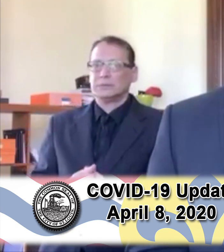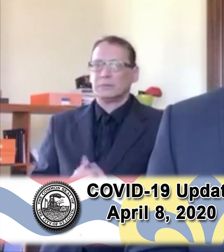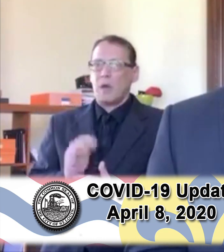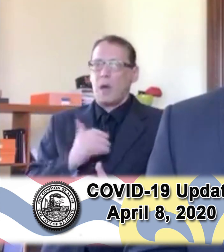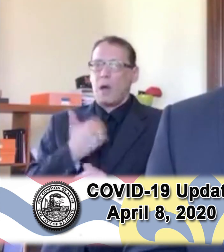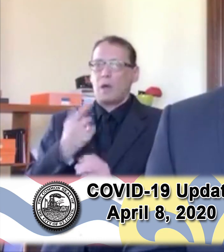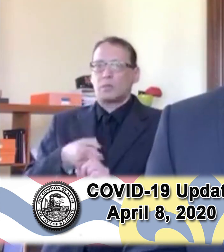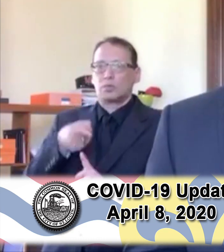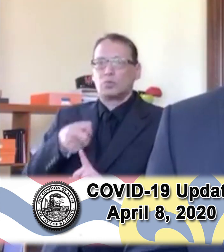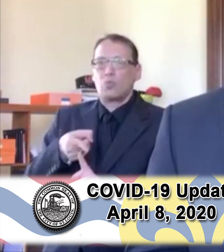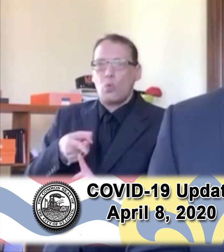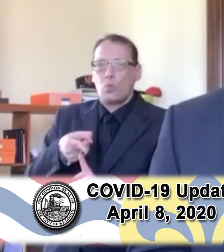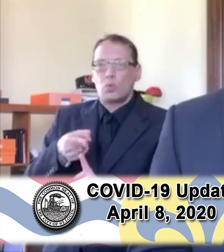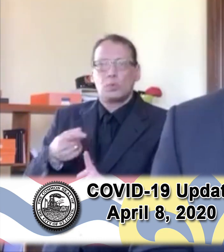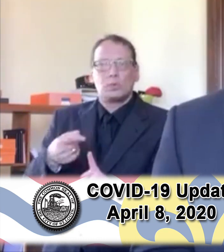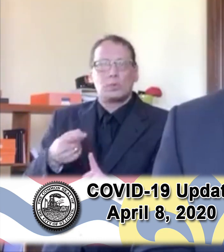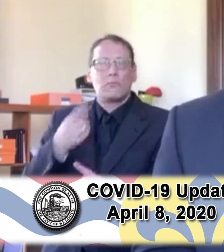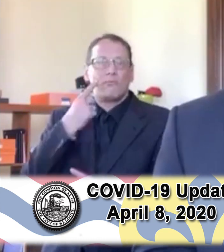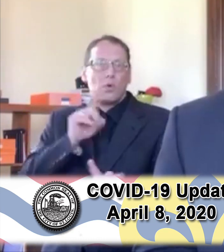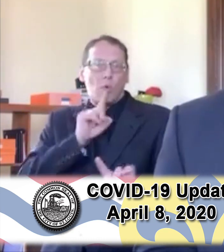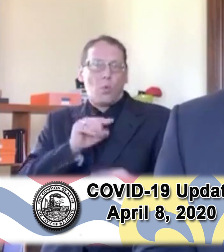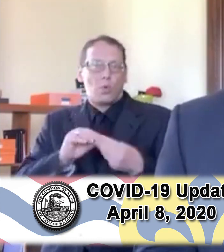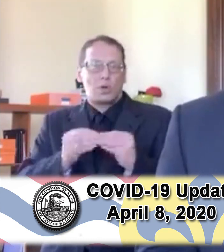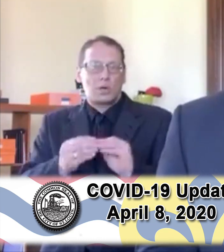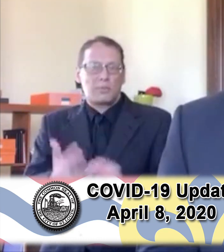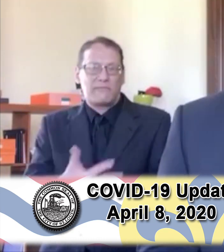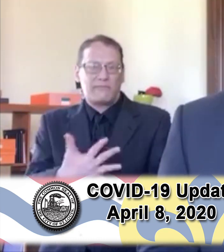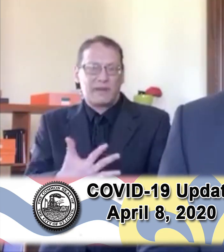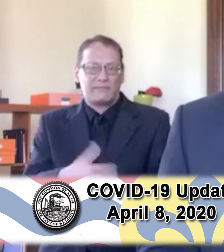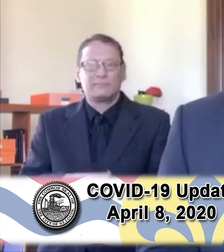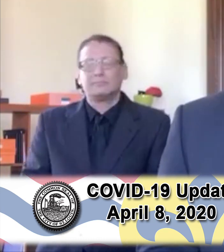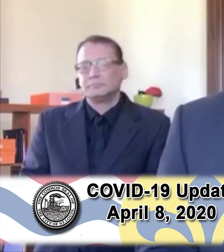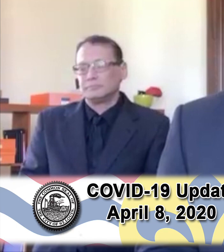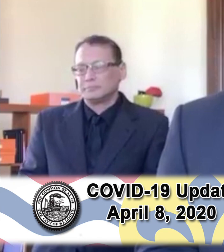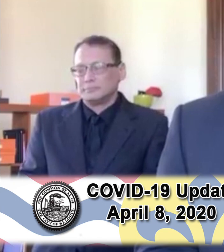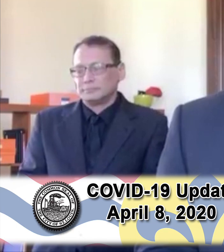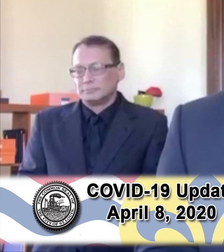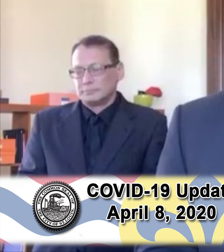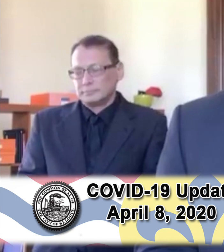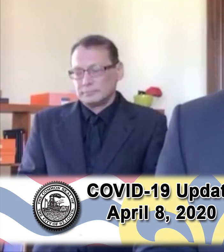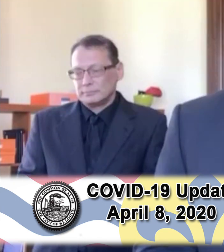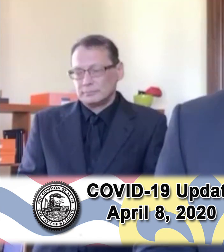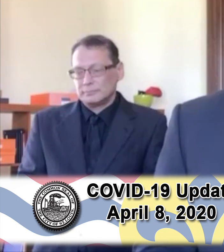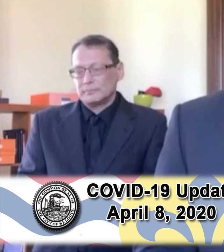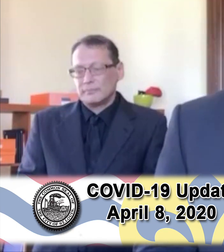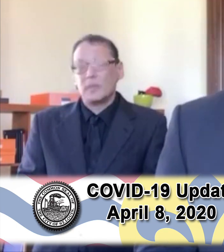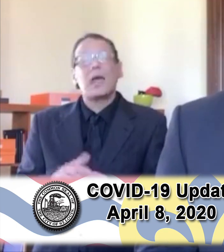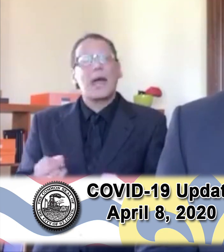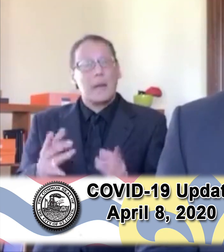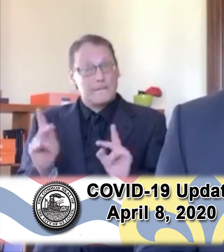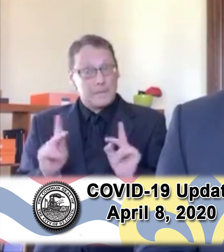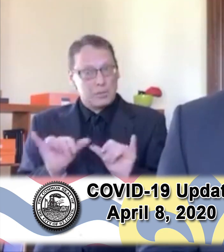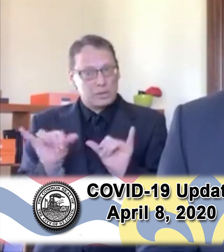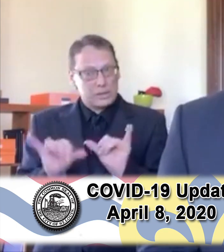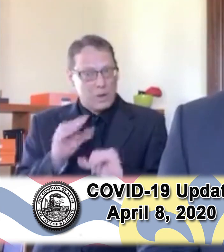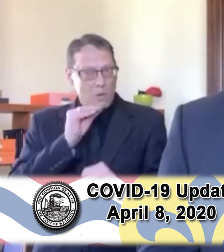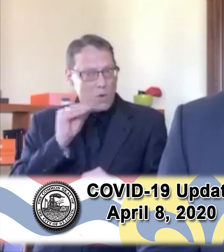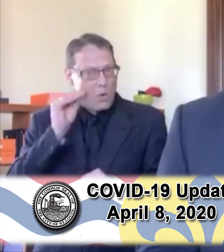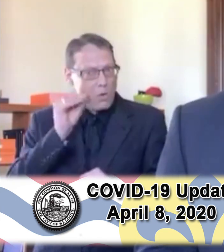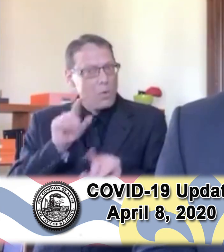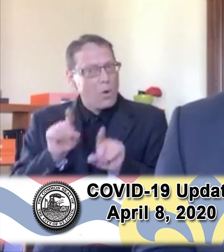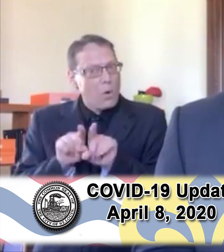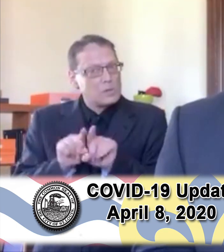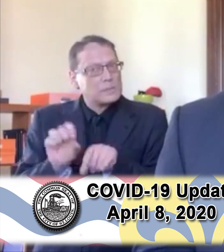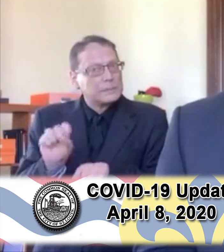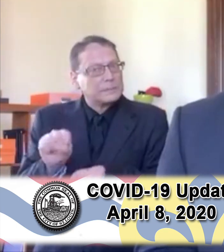other goal of order number 5, as I mentioned before, is to not only maximize the number of people that are staying at home, but we also want to limit the